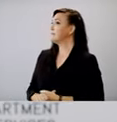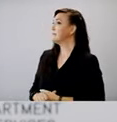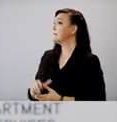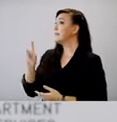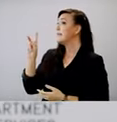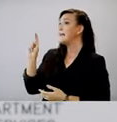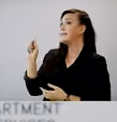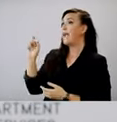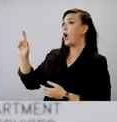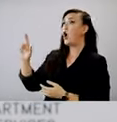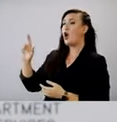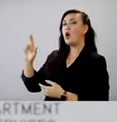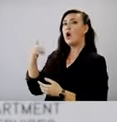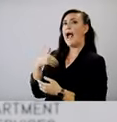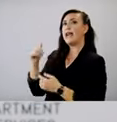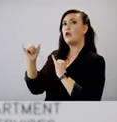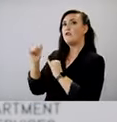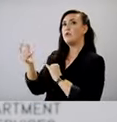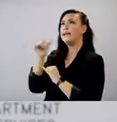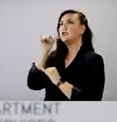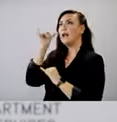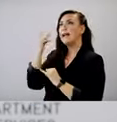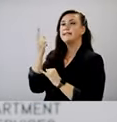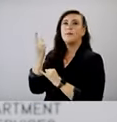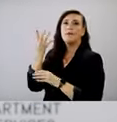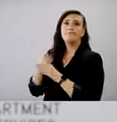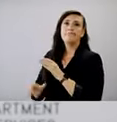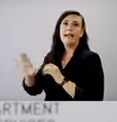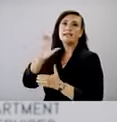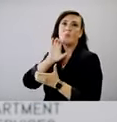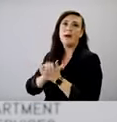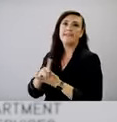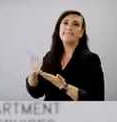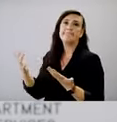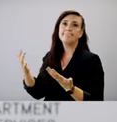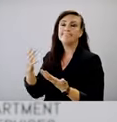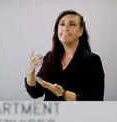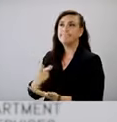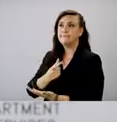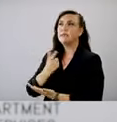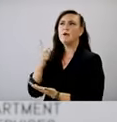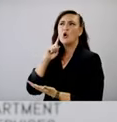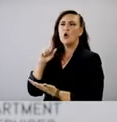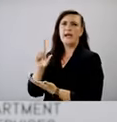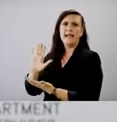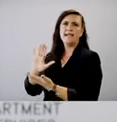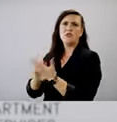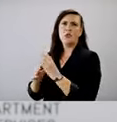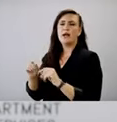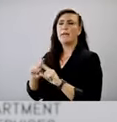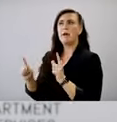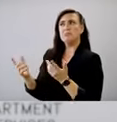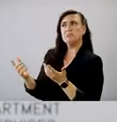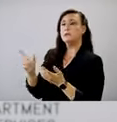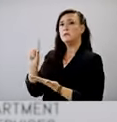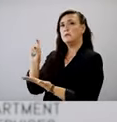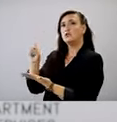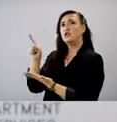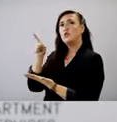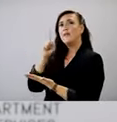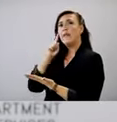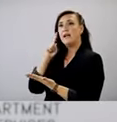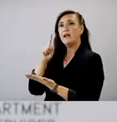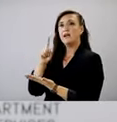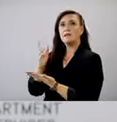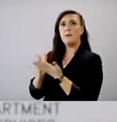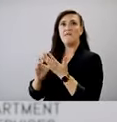KTAR interviewed somebody yesterday, a widower actually, who you might have heard the story. Mm-hmm. Do you think the